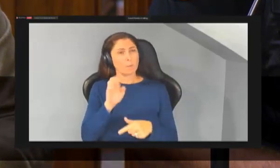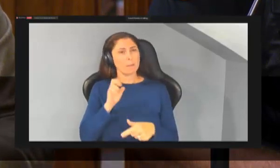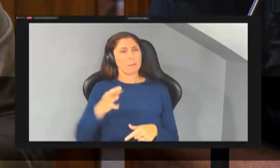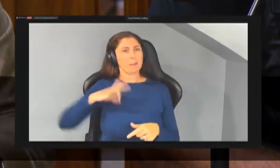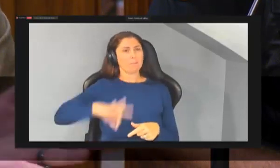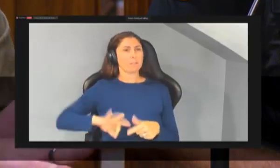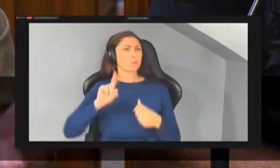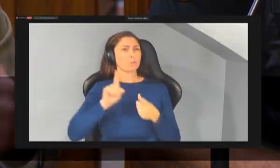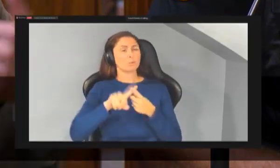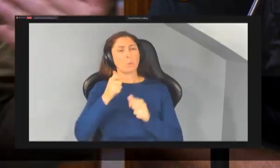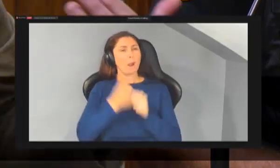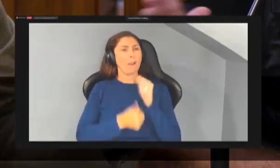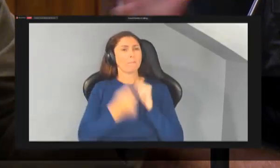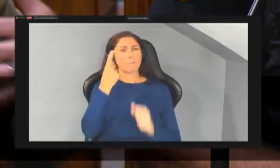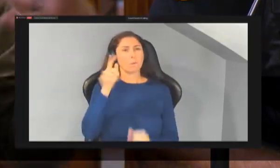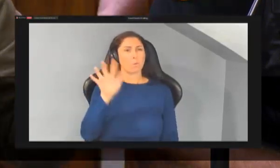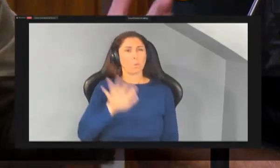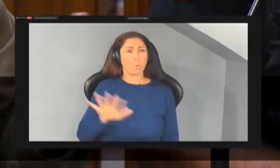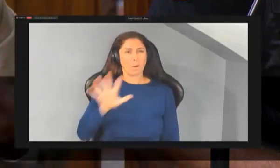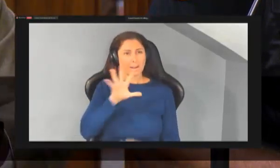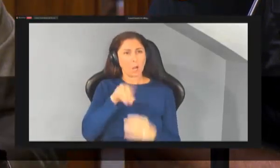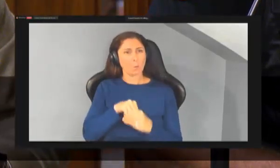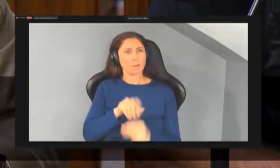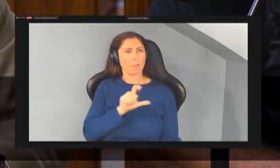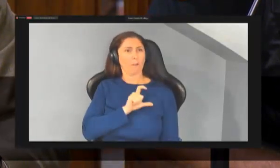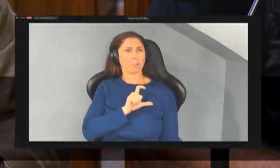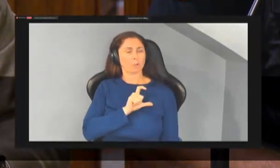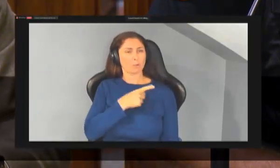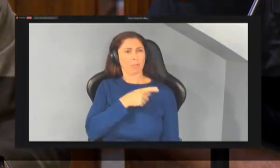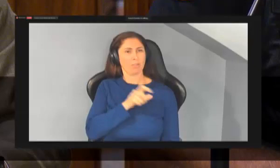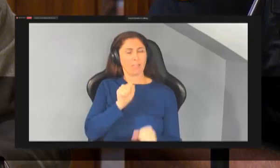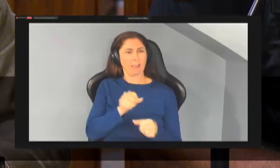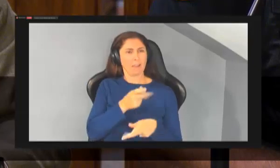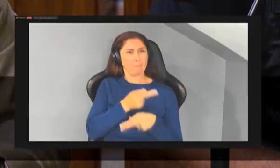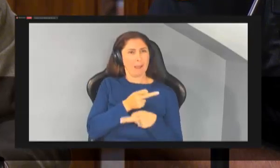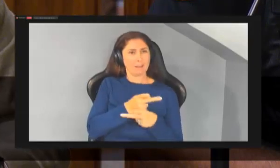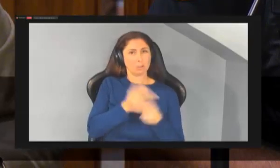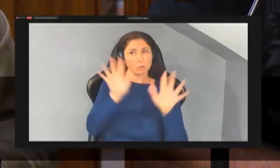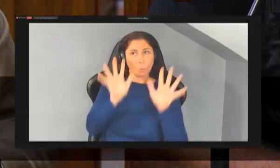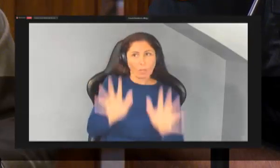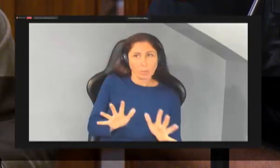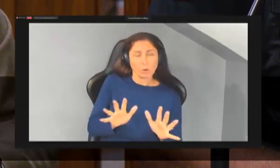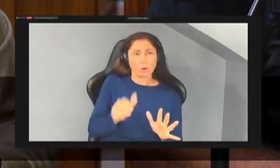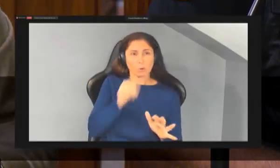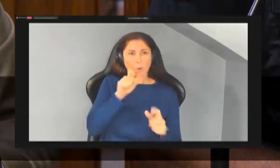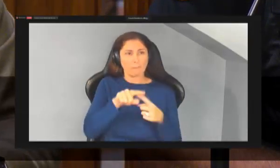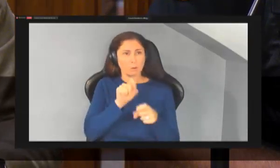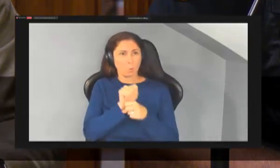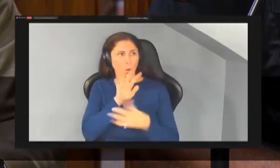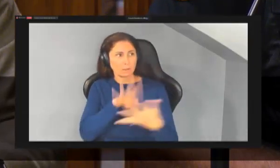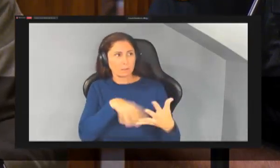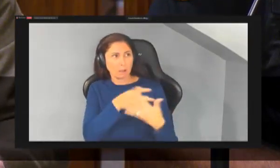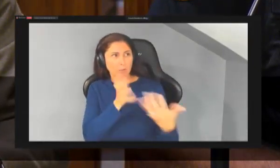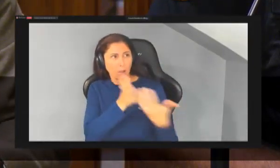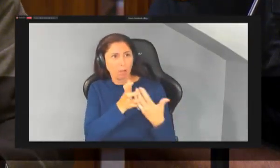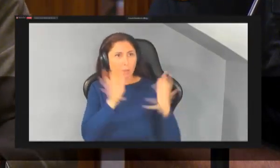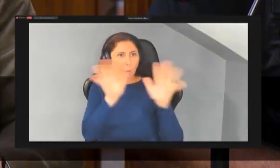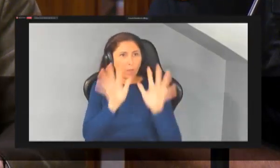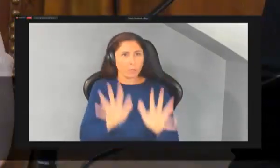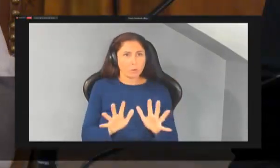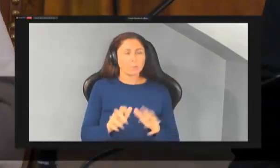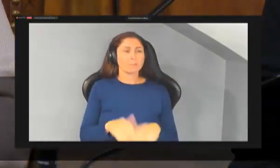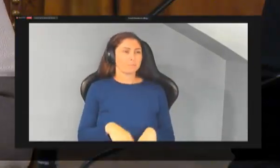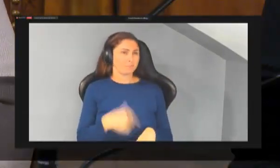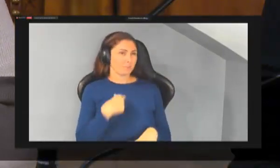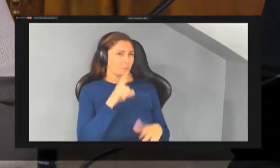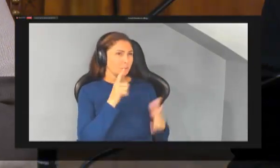all around, including the officers, who then they could manage the weather and not have to work schedules around the weather and that sort of thing. So I appreciate that.